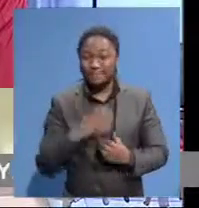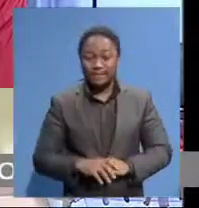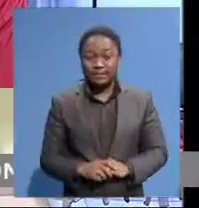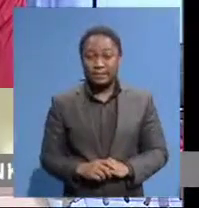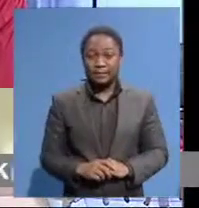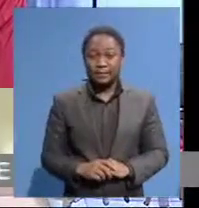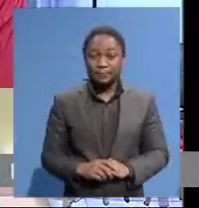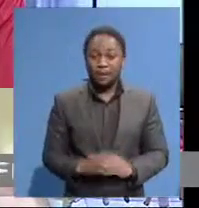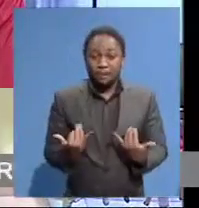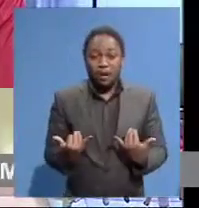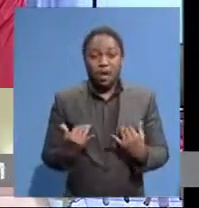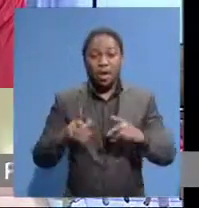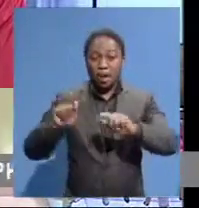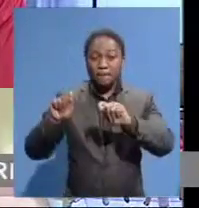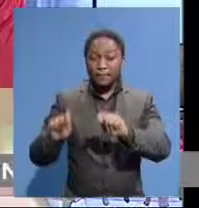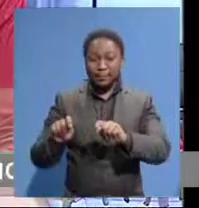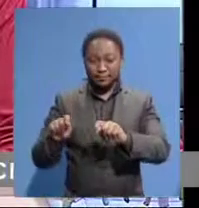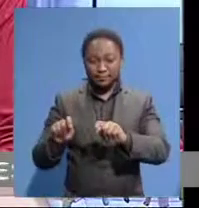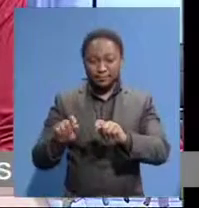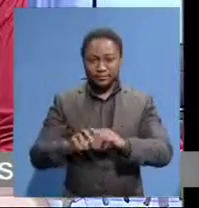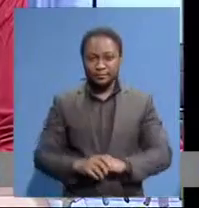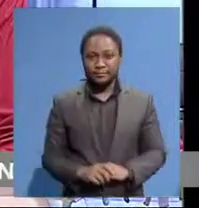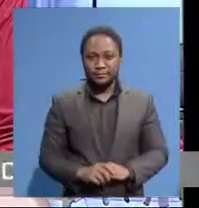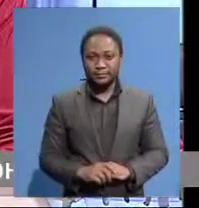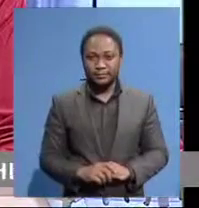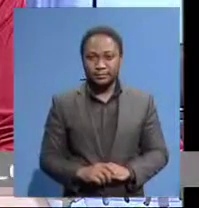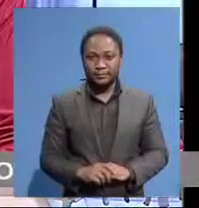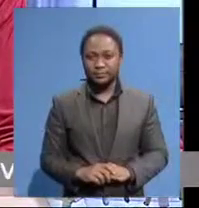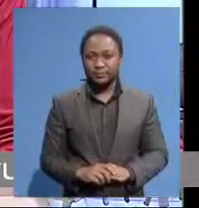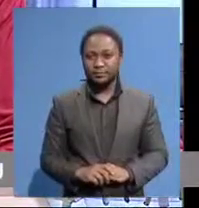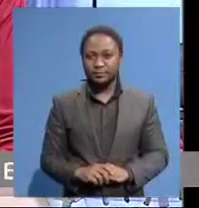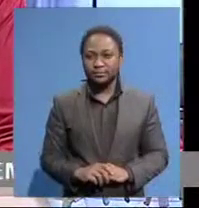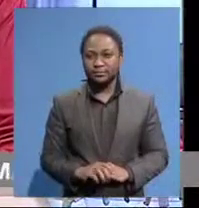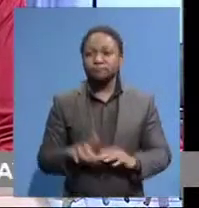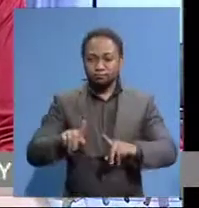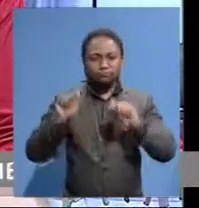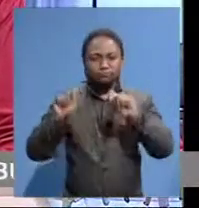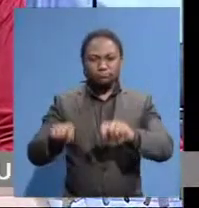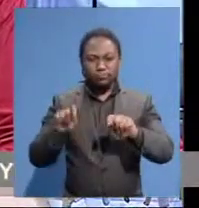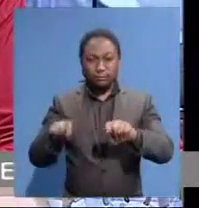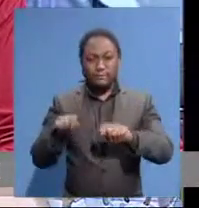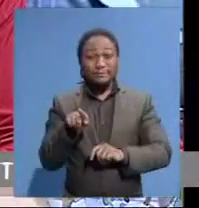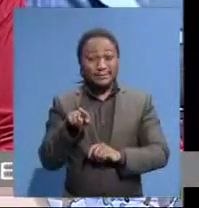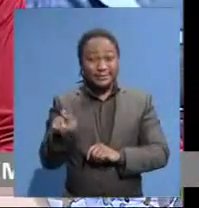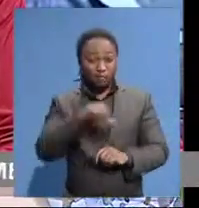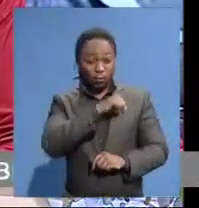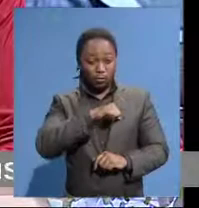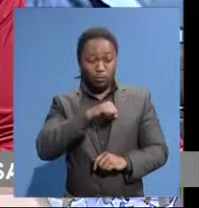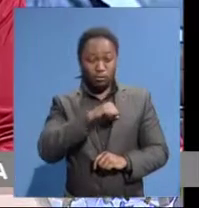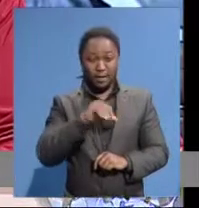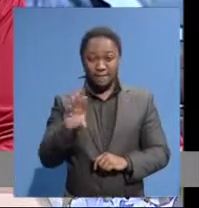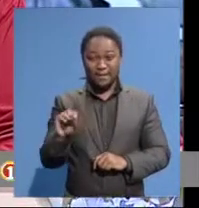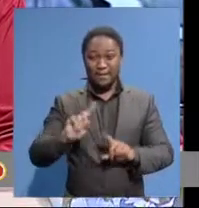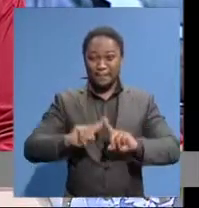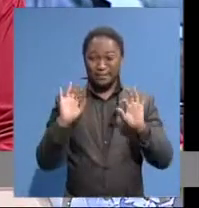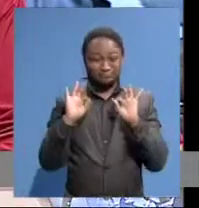that we have in Cape Town, which is called the Red Cross, it's by data standards, it's not a children's